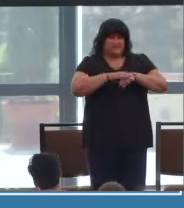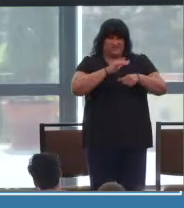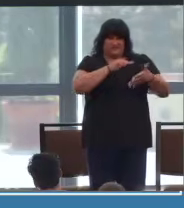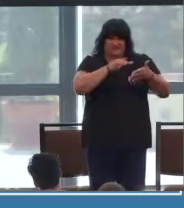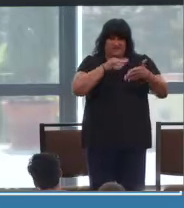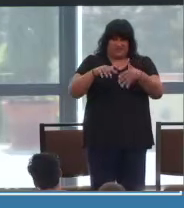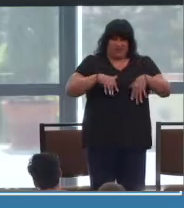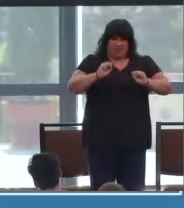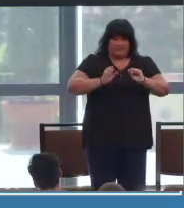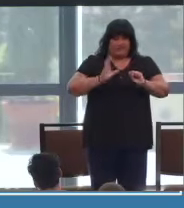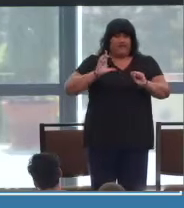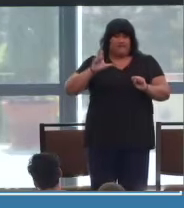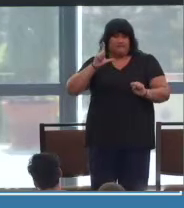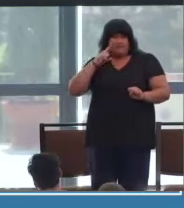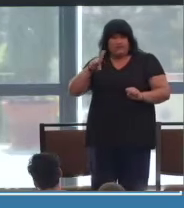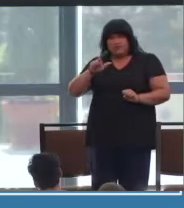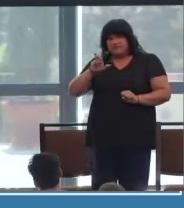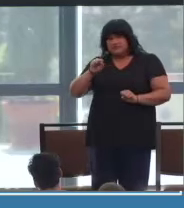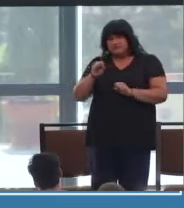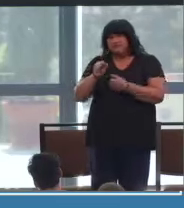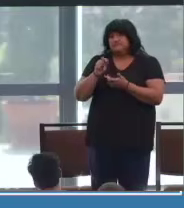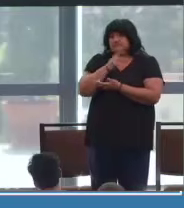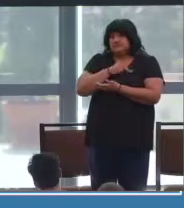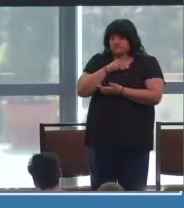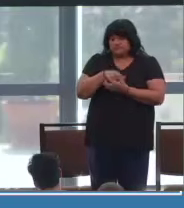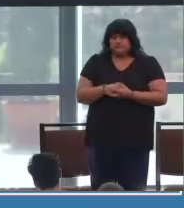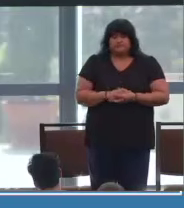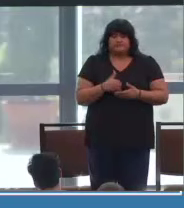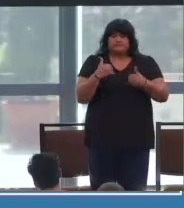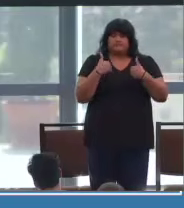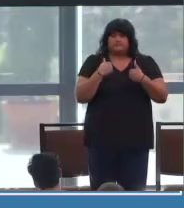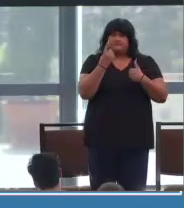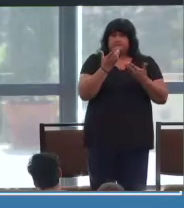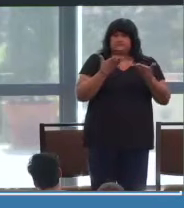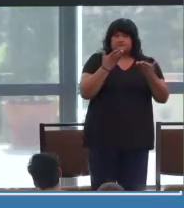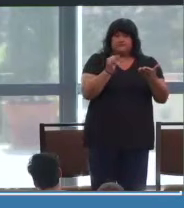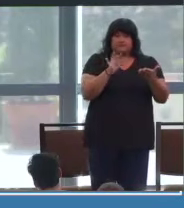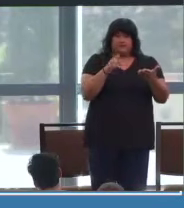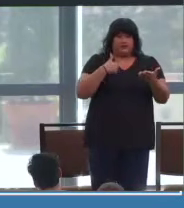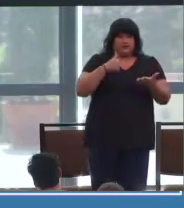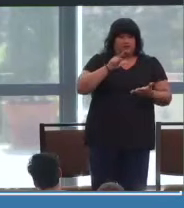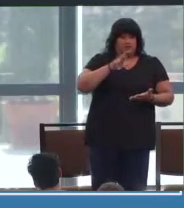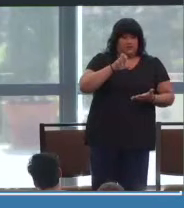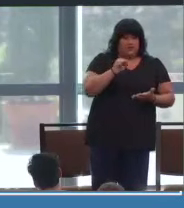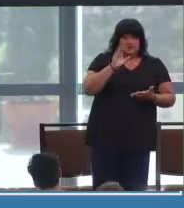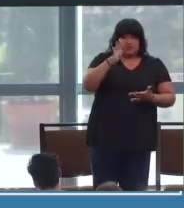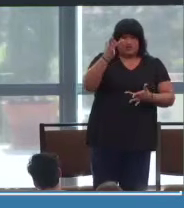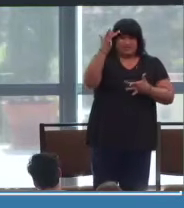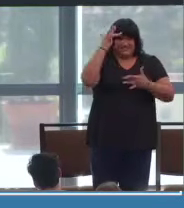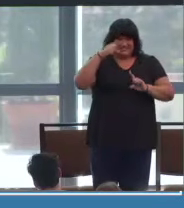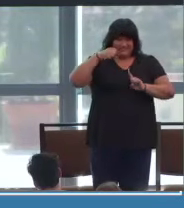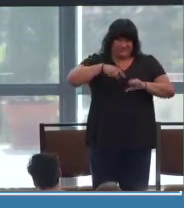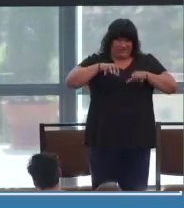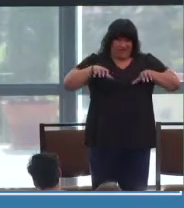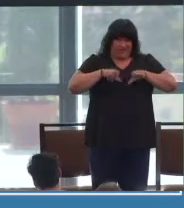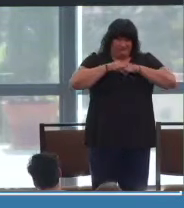that was done in lupus patients. Now, there's a recommendation if you have lupus and your disease is really active. Again,